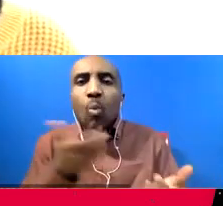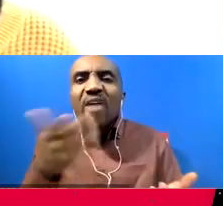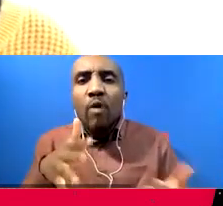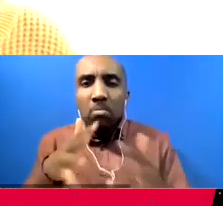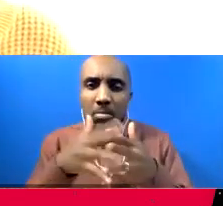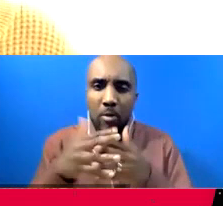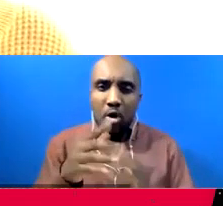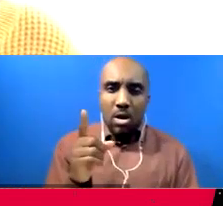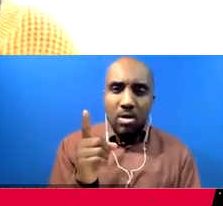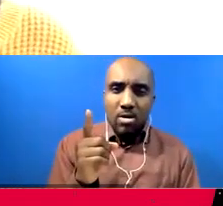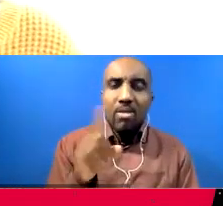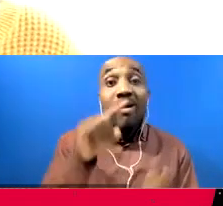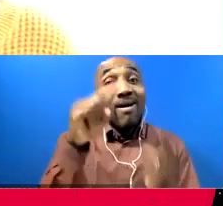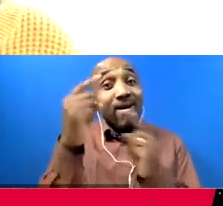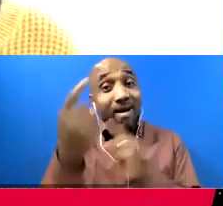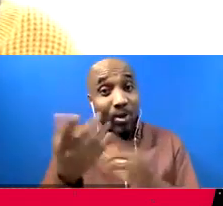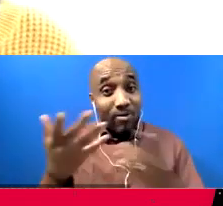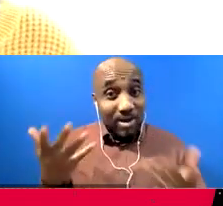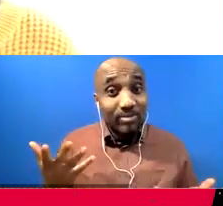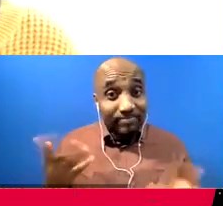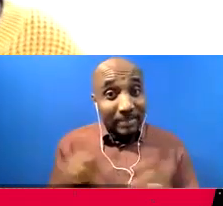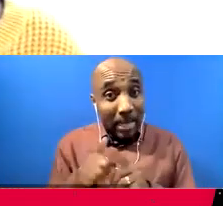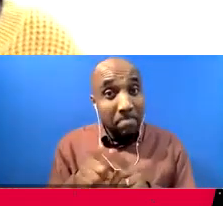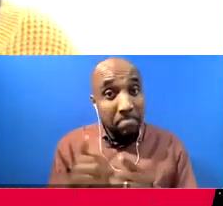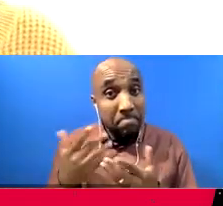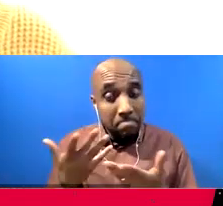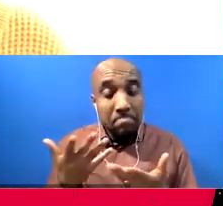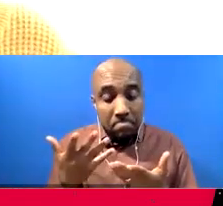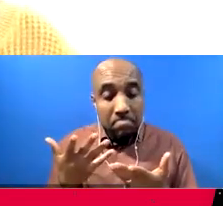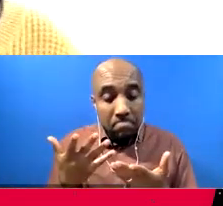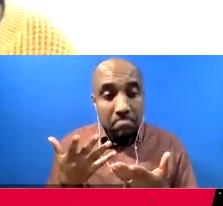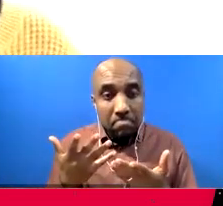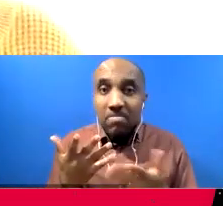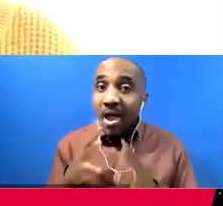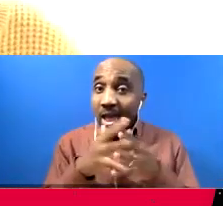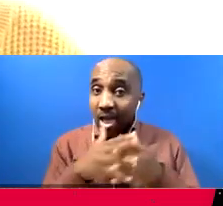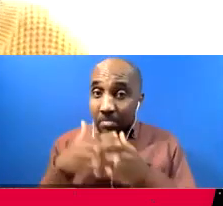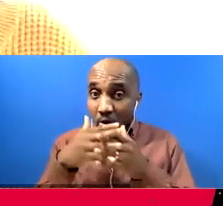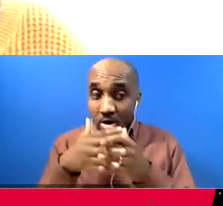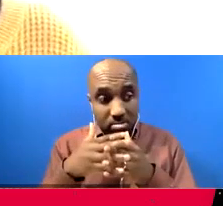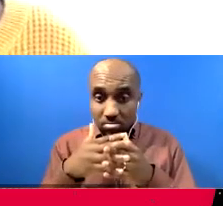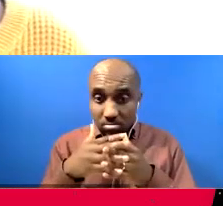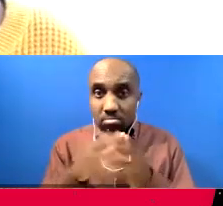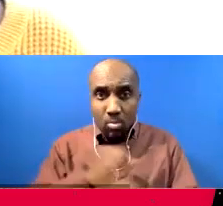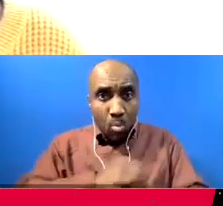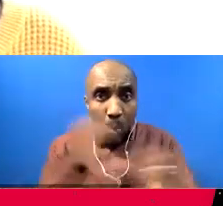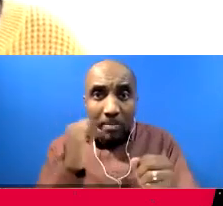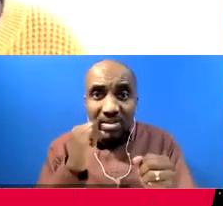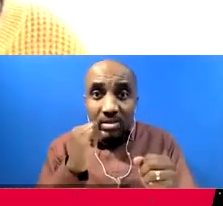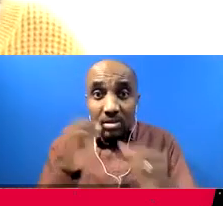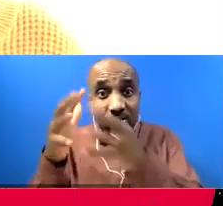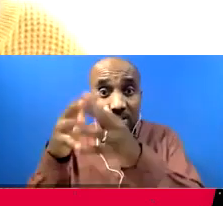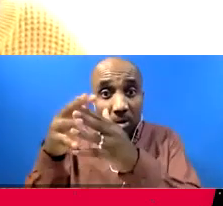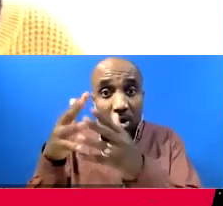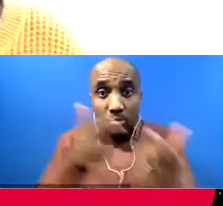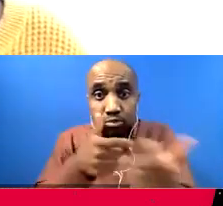And the other way around, it works like that as well, because the weapons and that the US uses around the world and on its own population